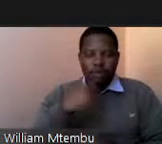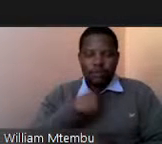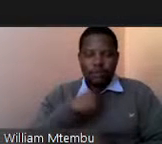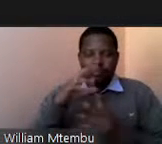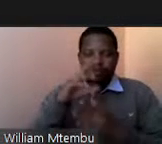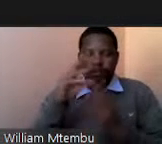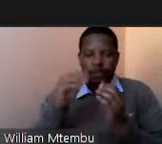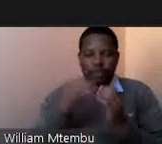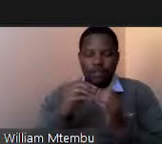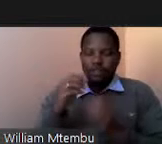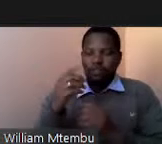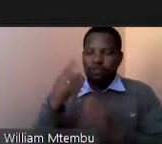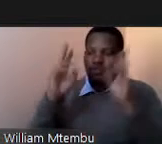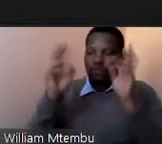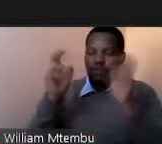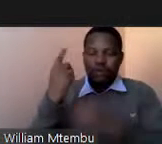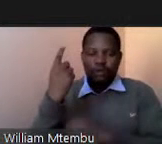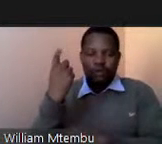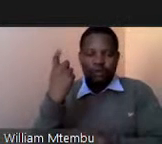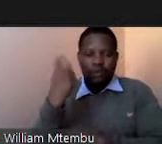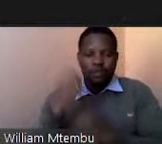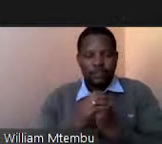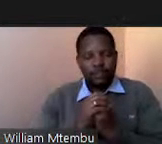for topic number 1.